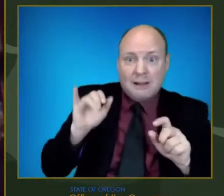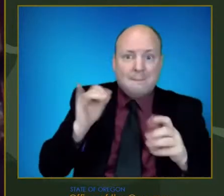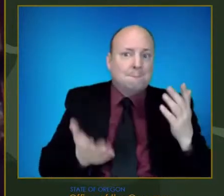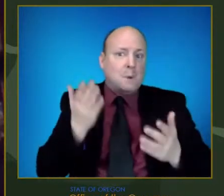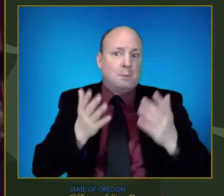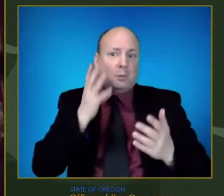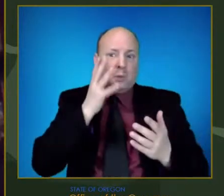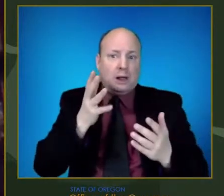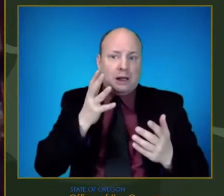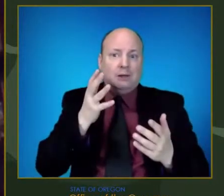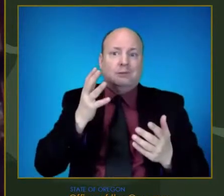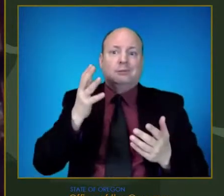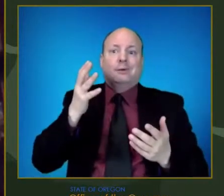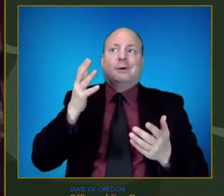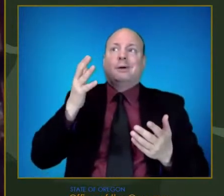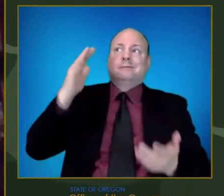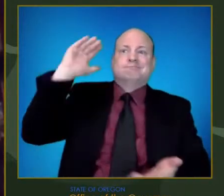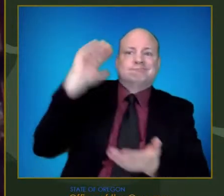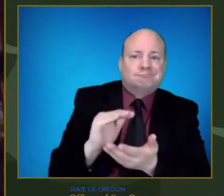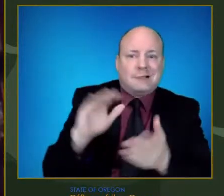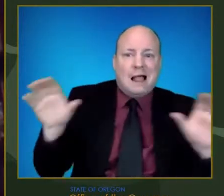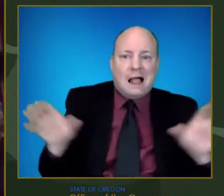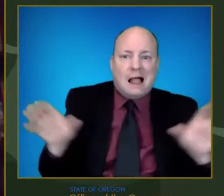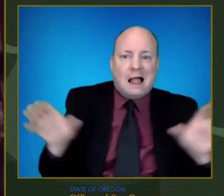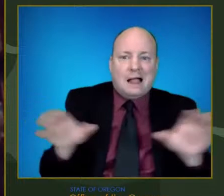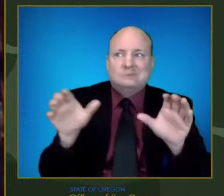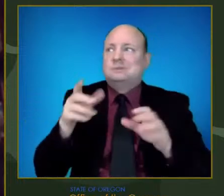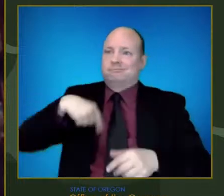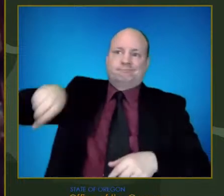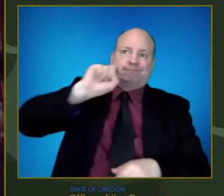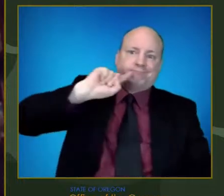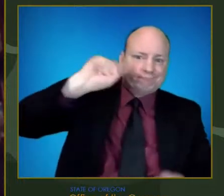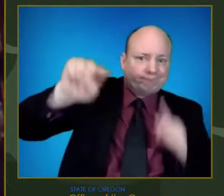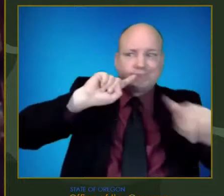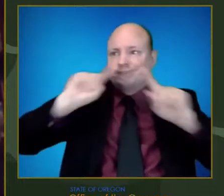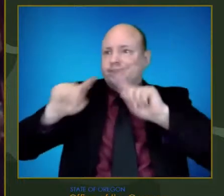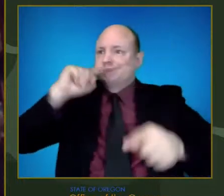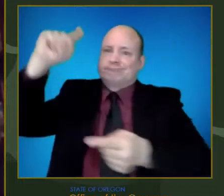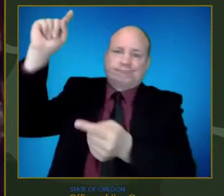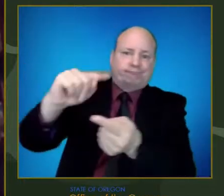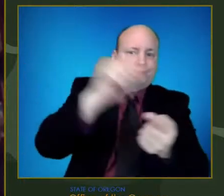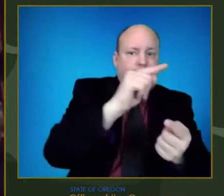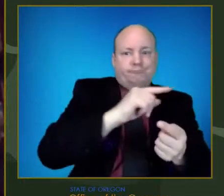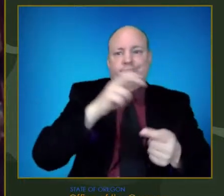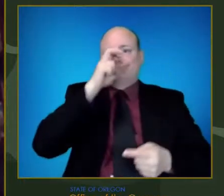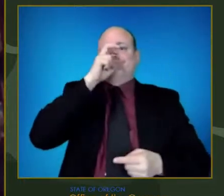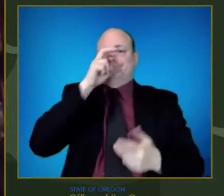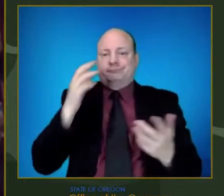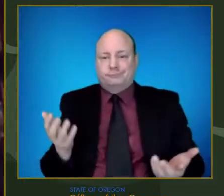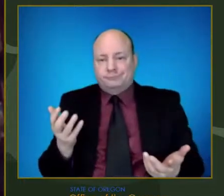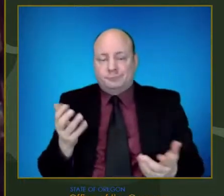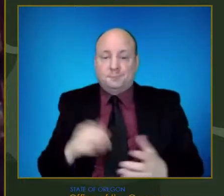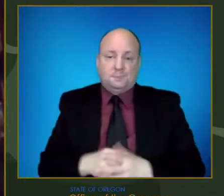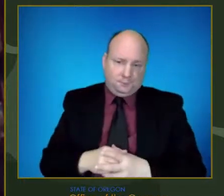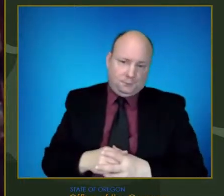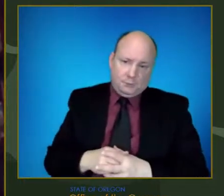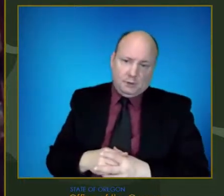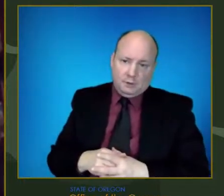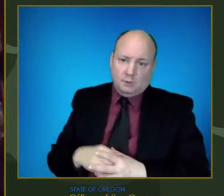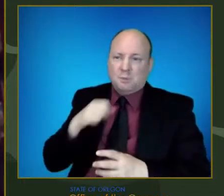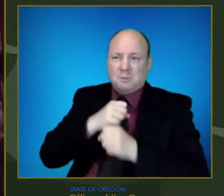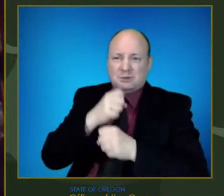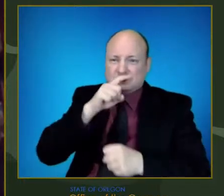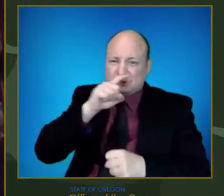that virus. So the same way we use that to lower the risk and increase activities that people could participate